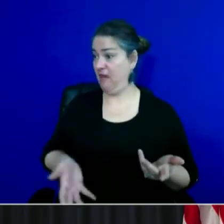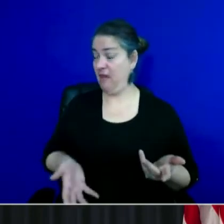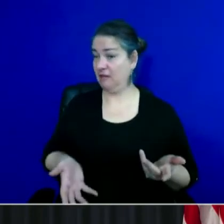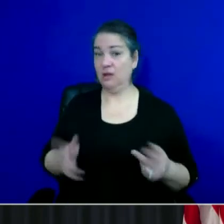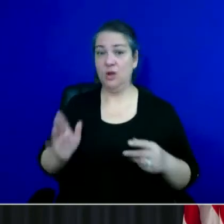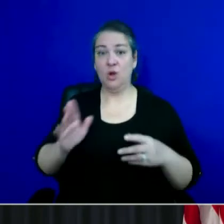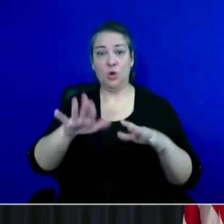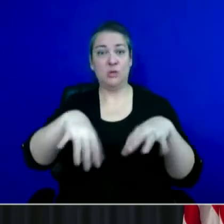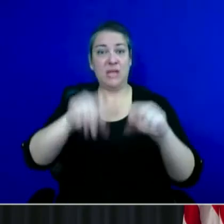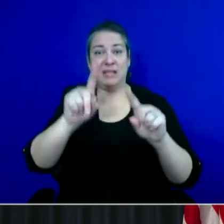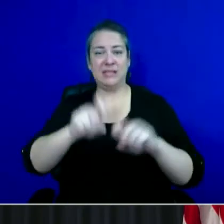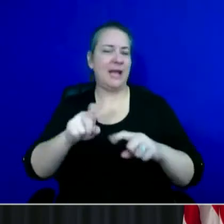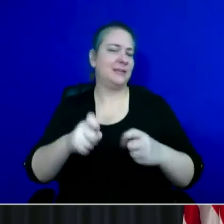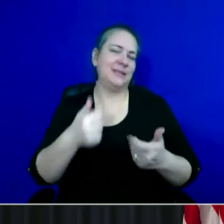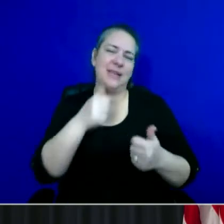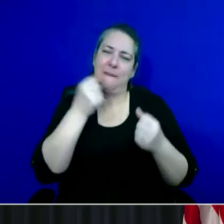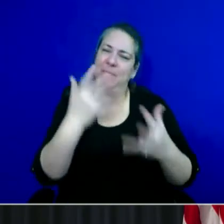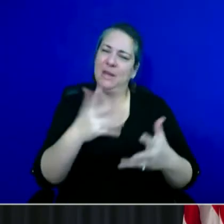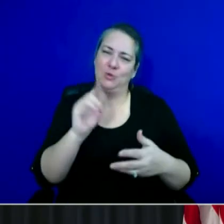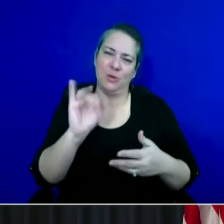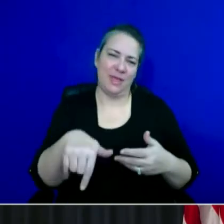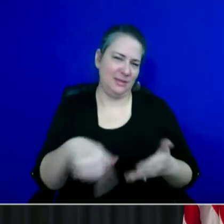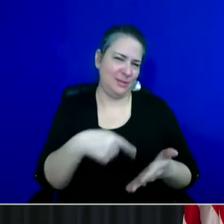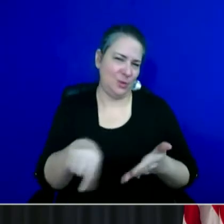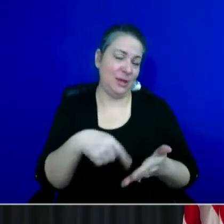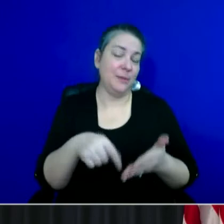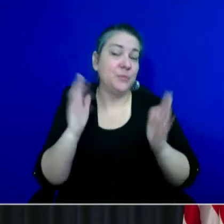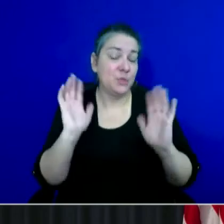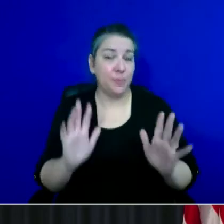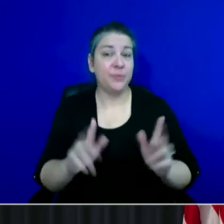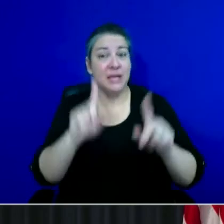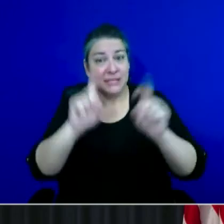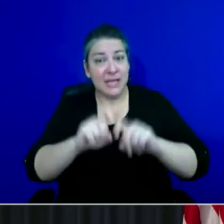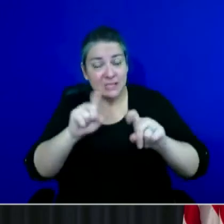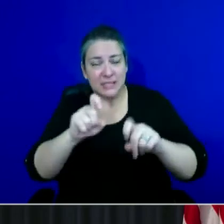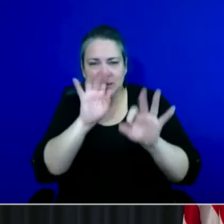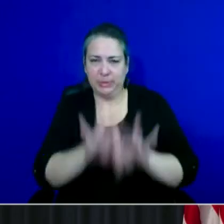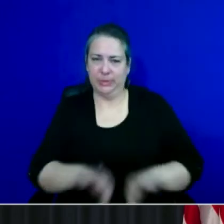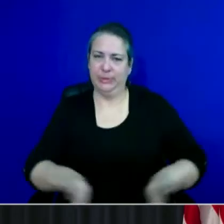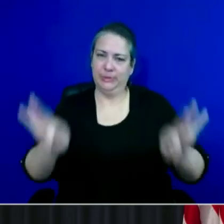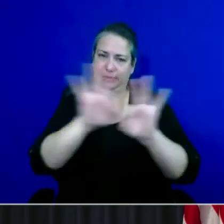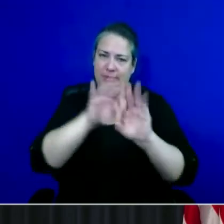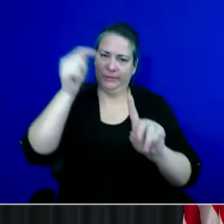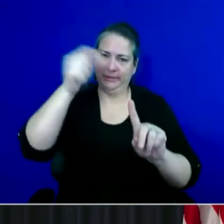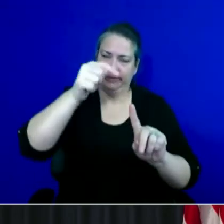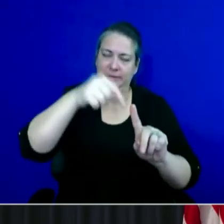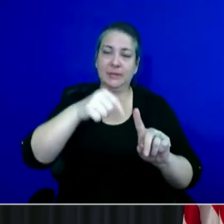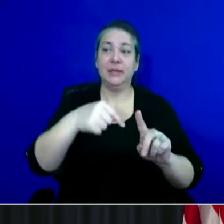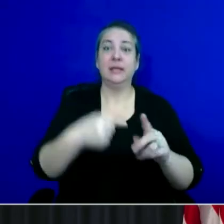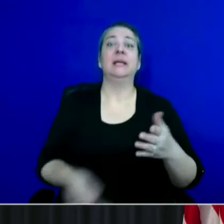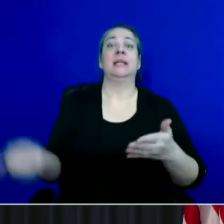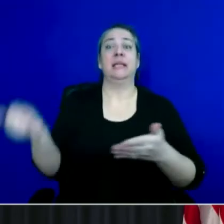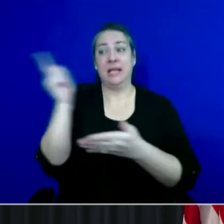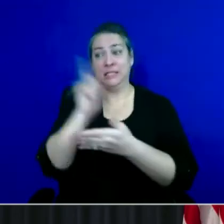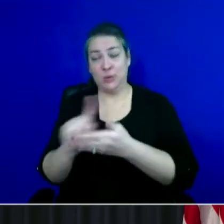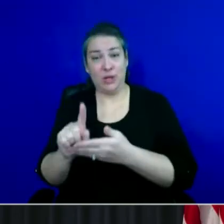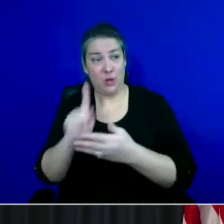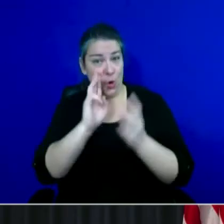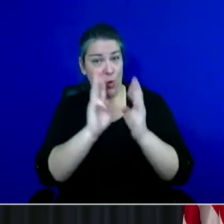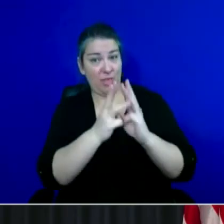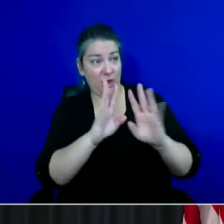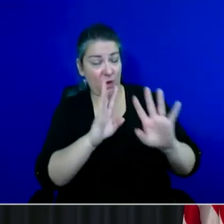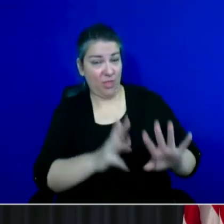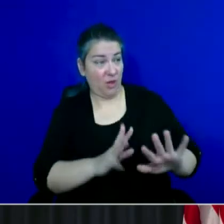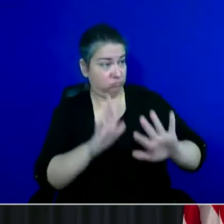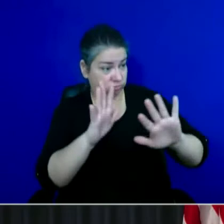So testing is key. So we get through this weather, moving into next week, we need people to get back to their normal habits and